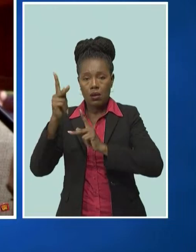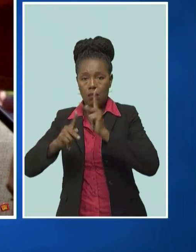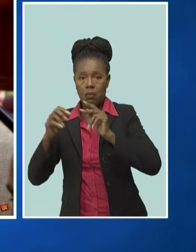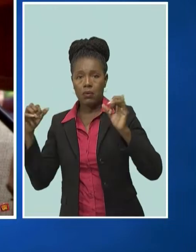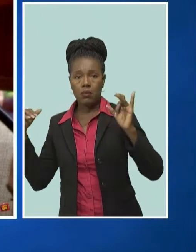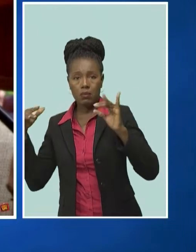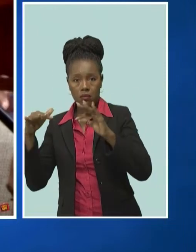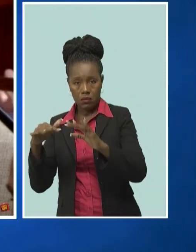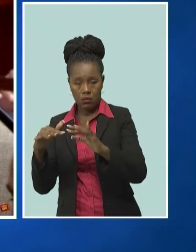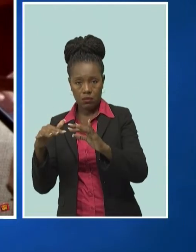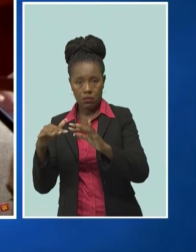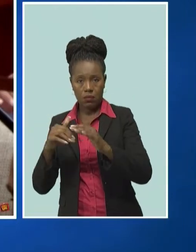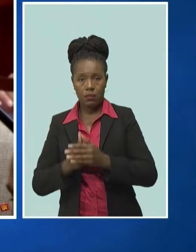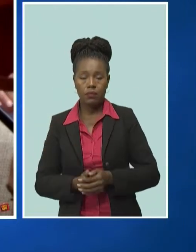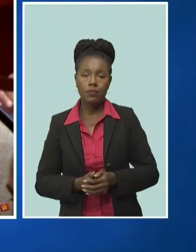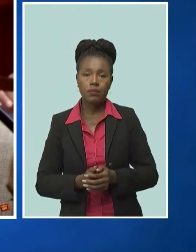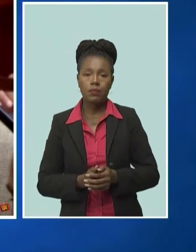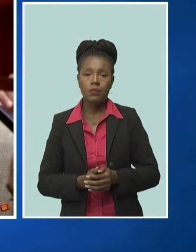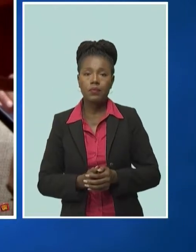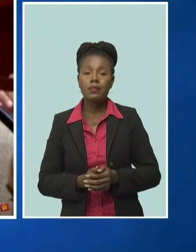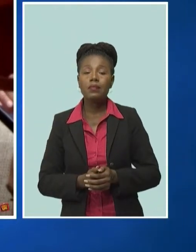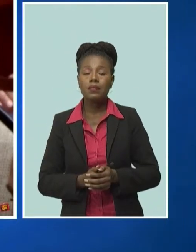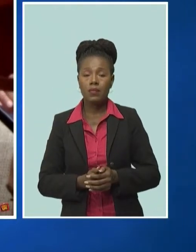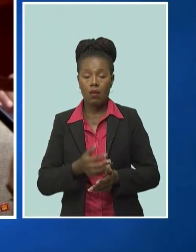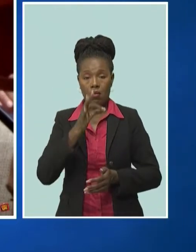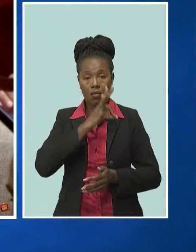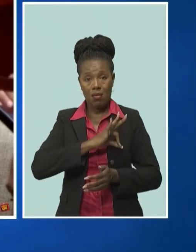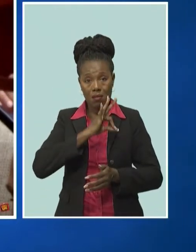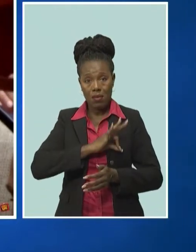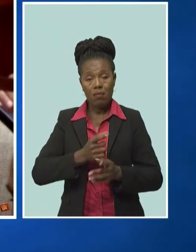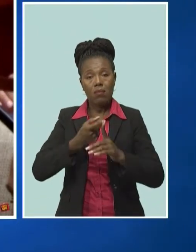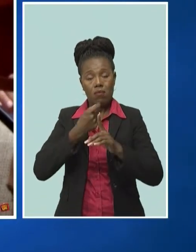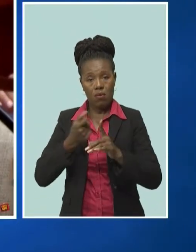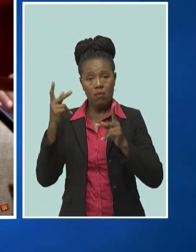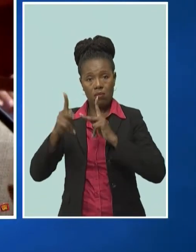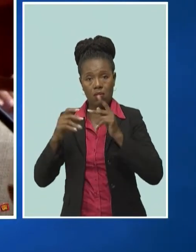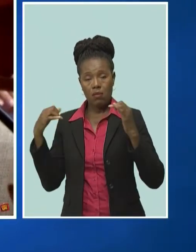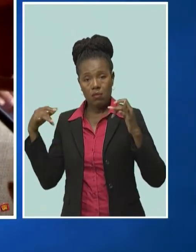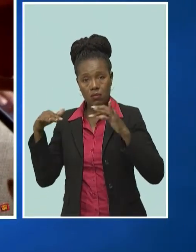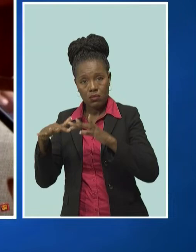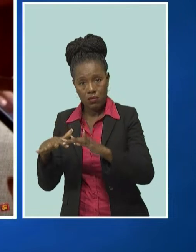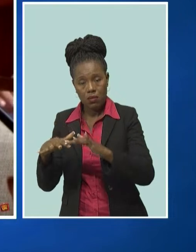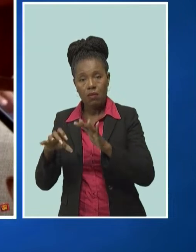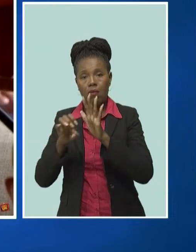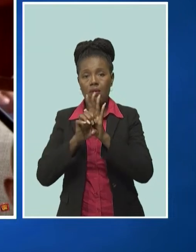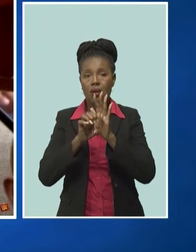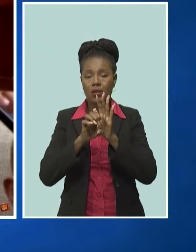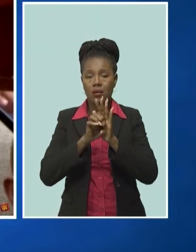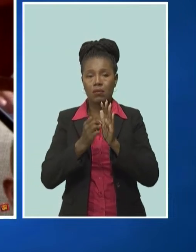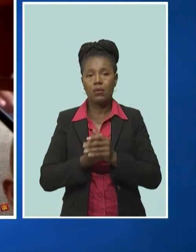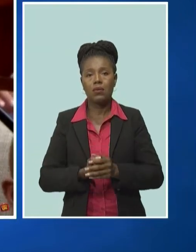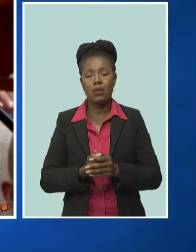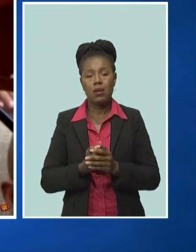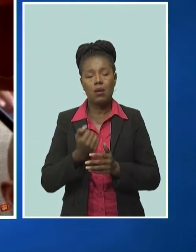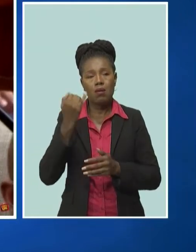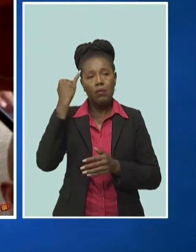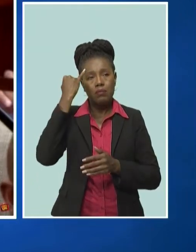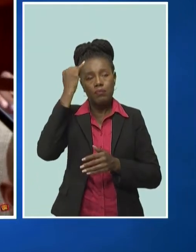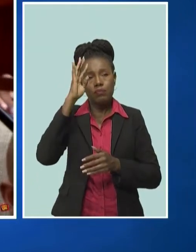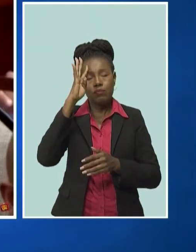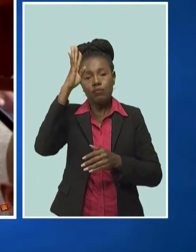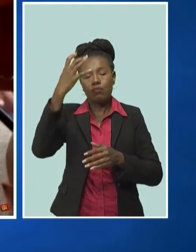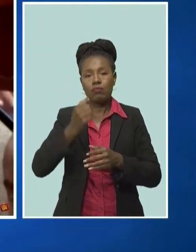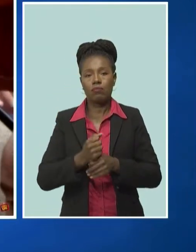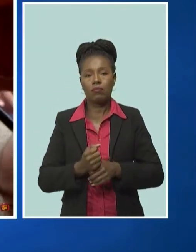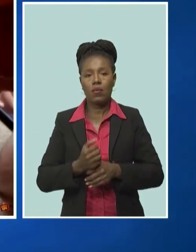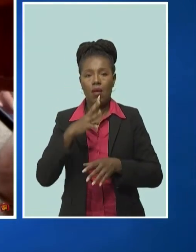would accrue from the People's Assemblies. We've done things like how to be creative, formulation of like skits